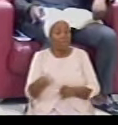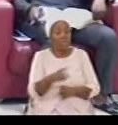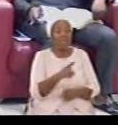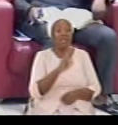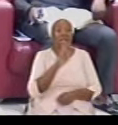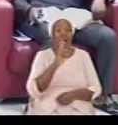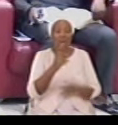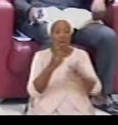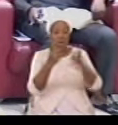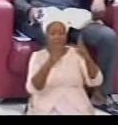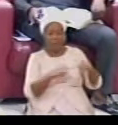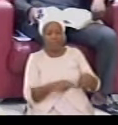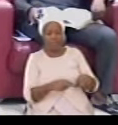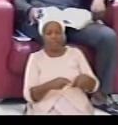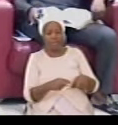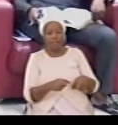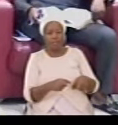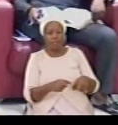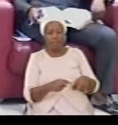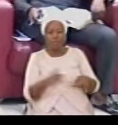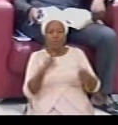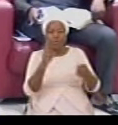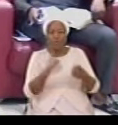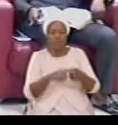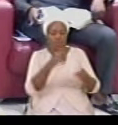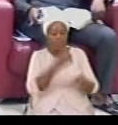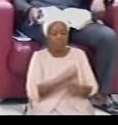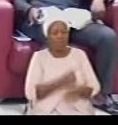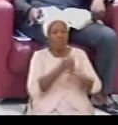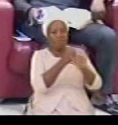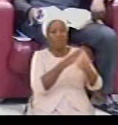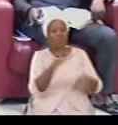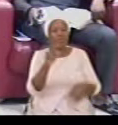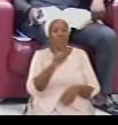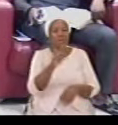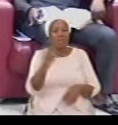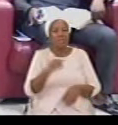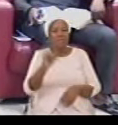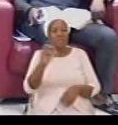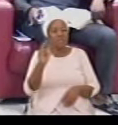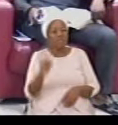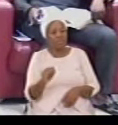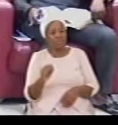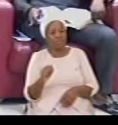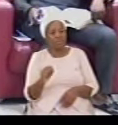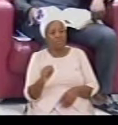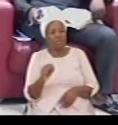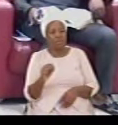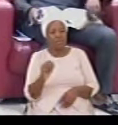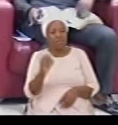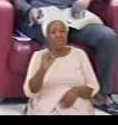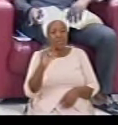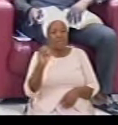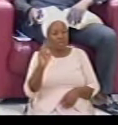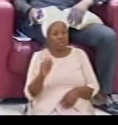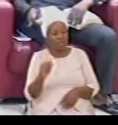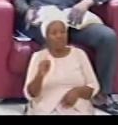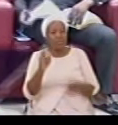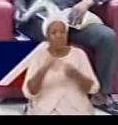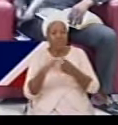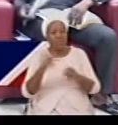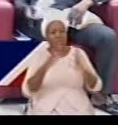are come unto Mount Zion, unto the city of the living